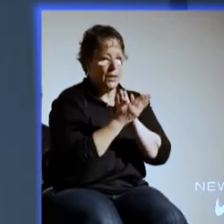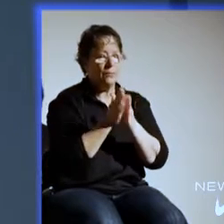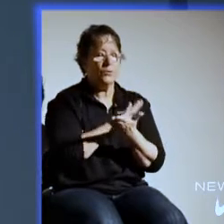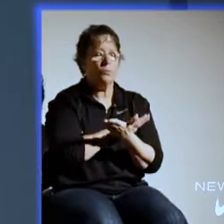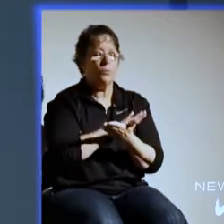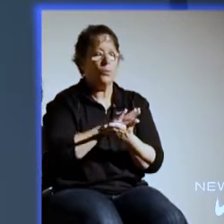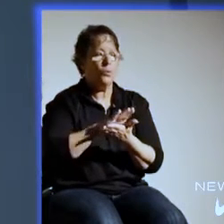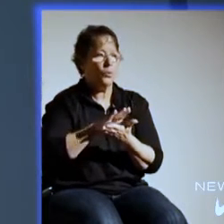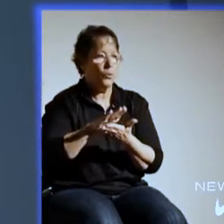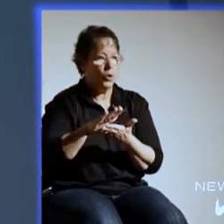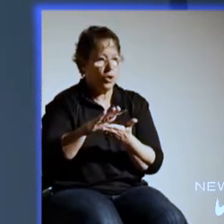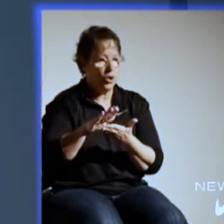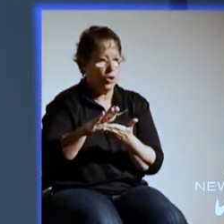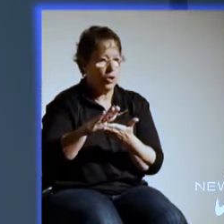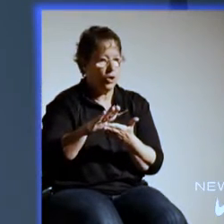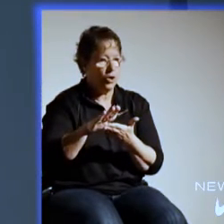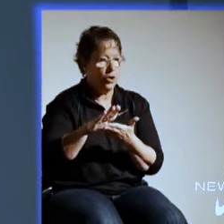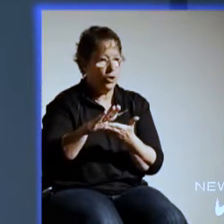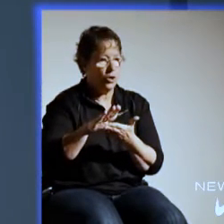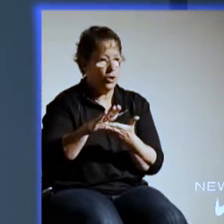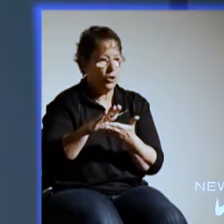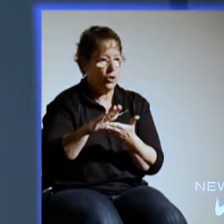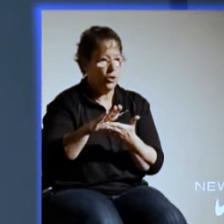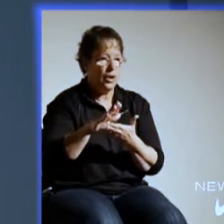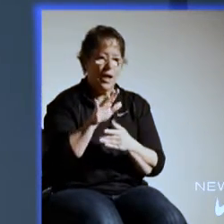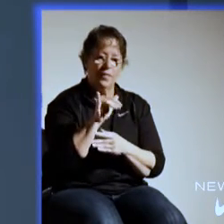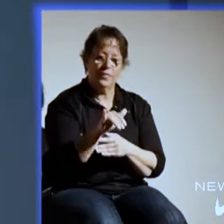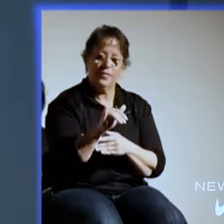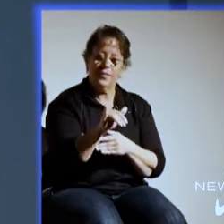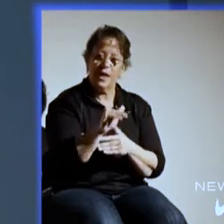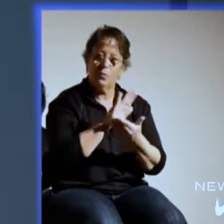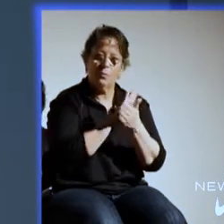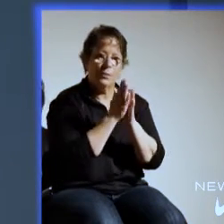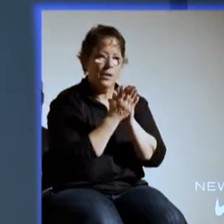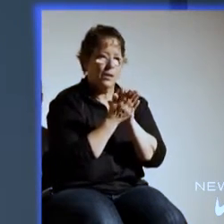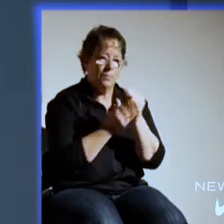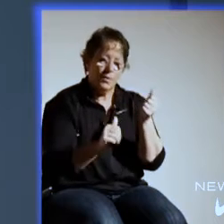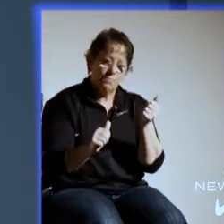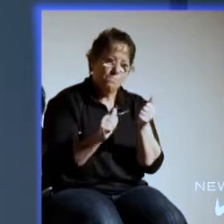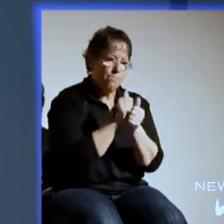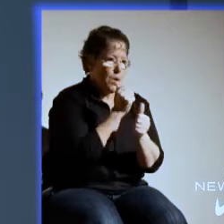him, which is going to be the most life-giving for you.